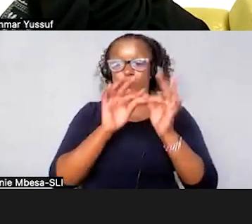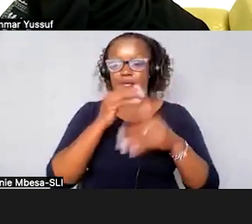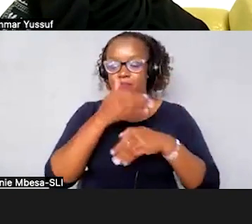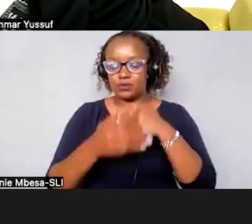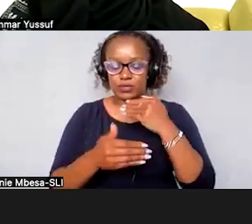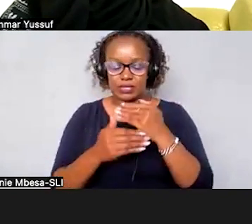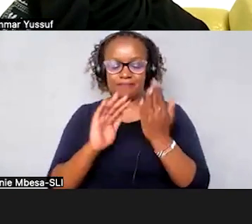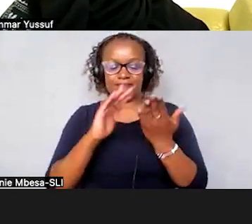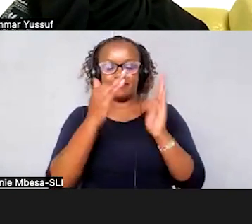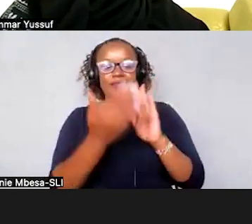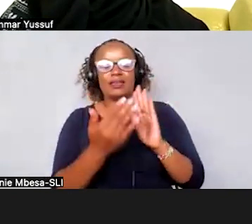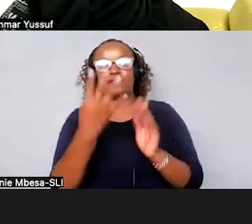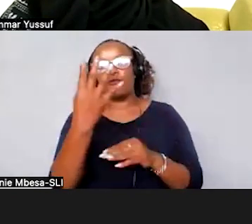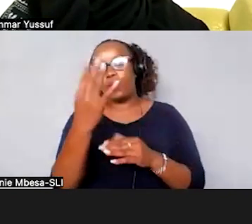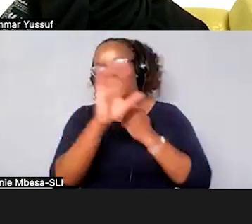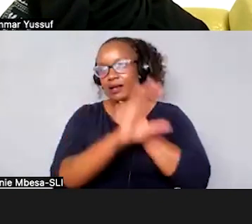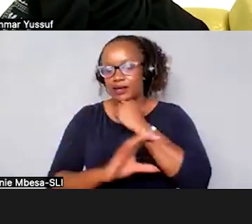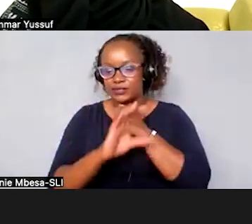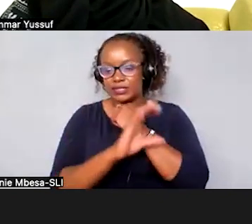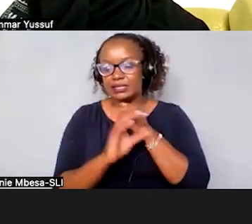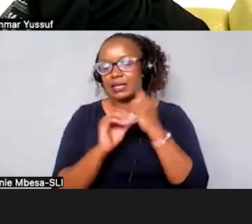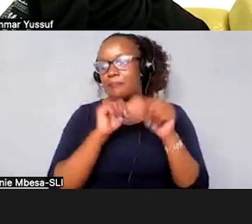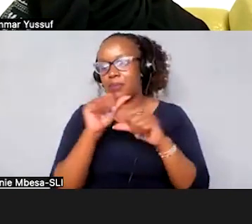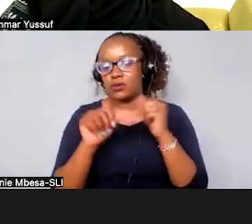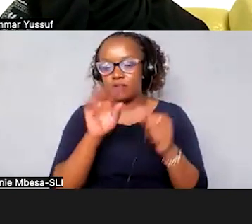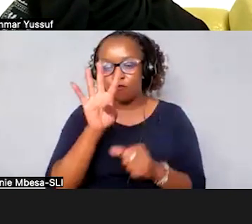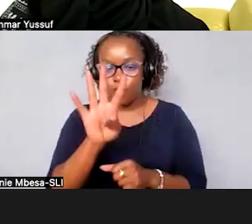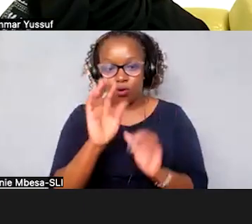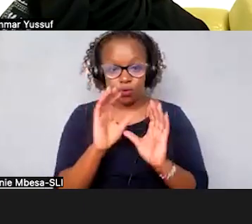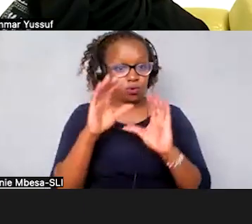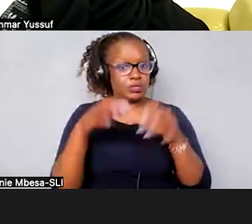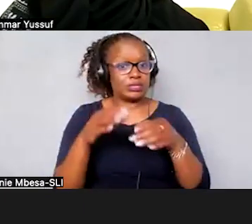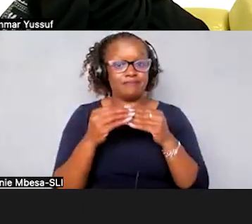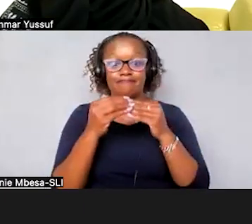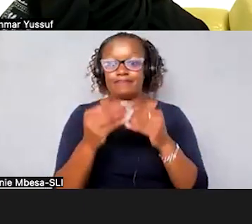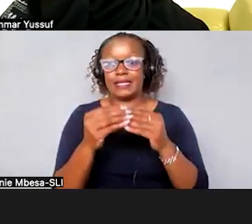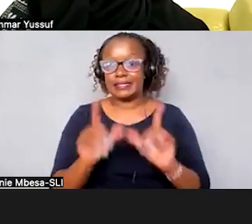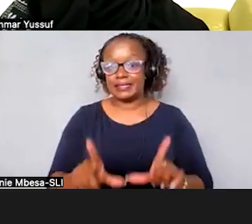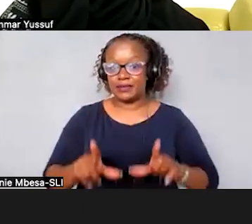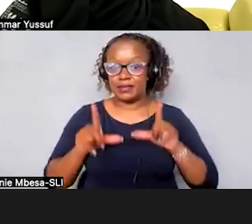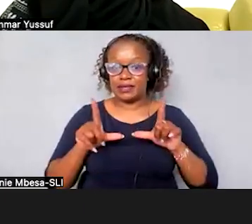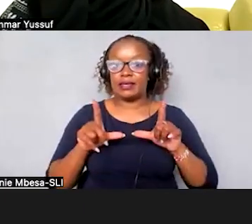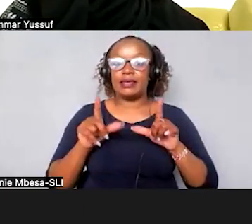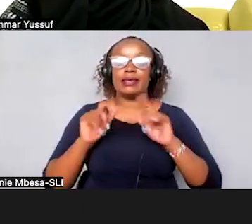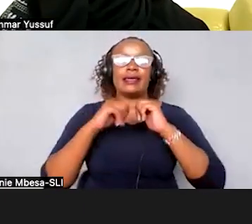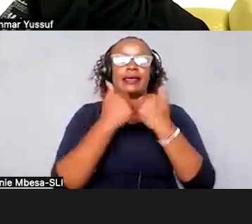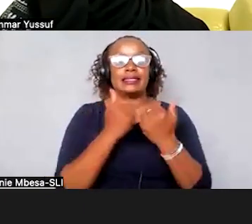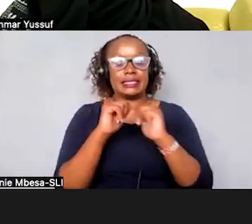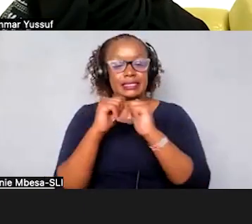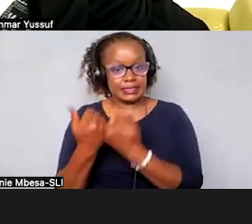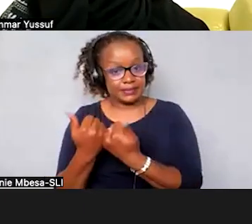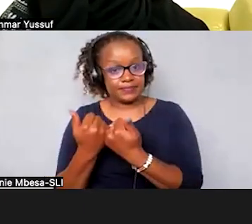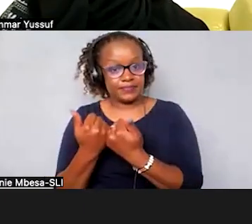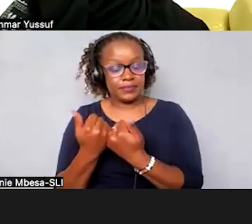countries is rooted in community leadership, in survivor agency and youth-driven activism across